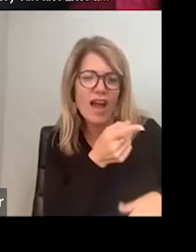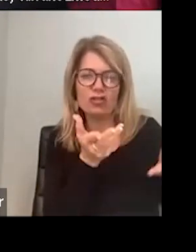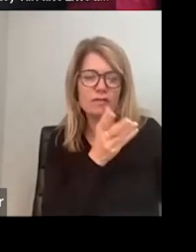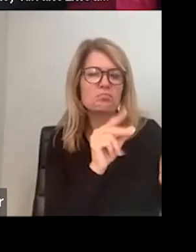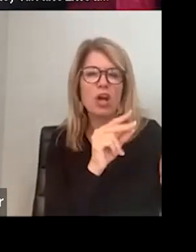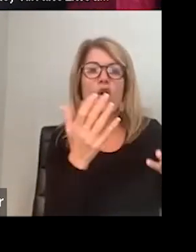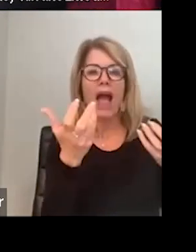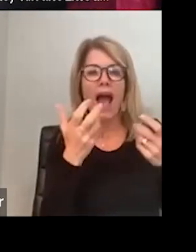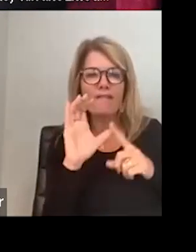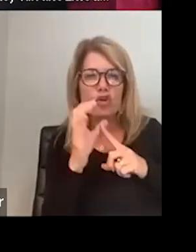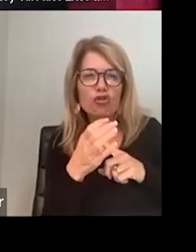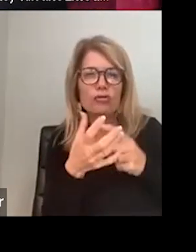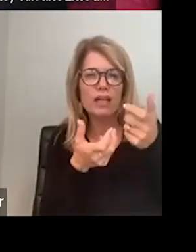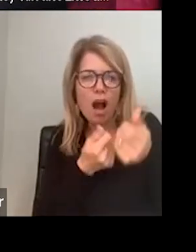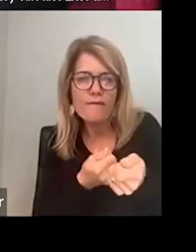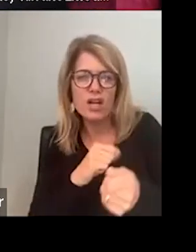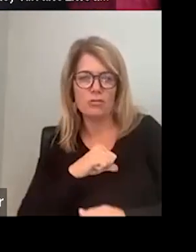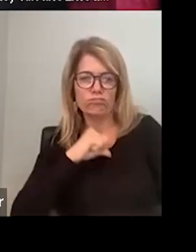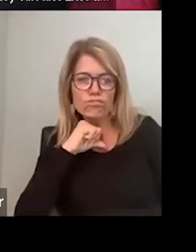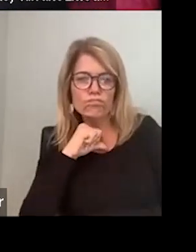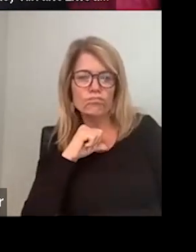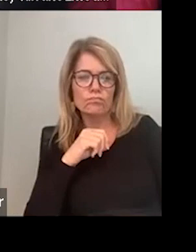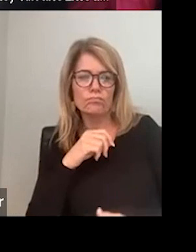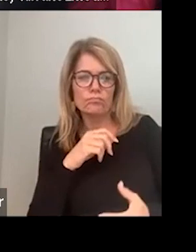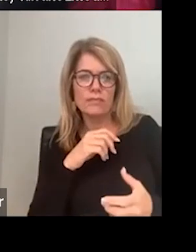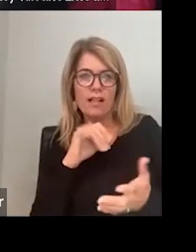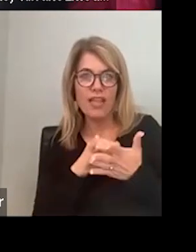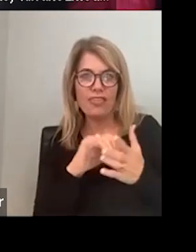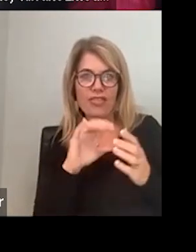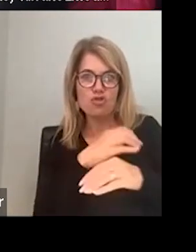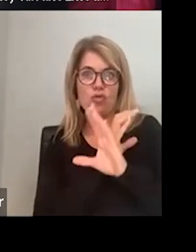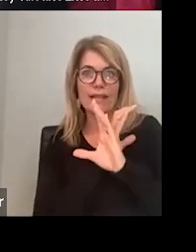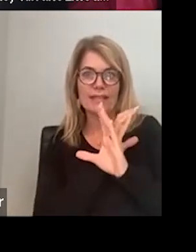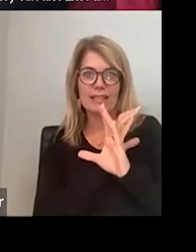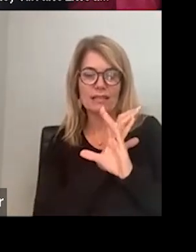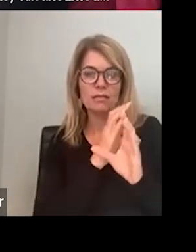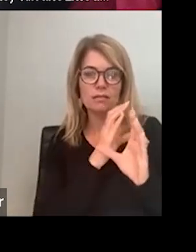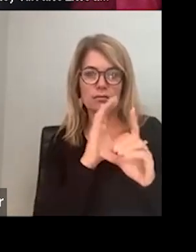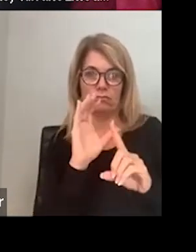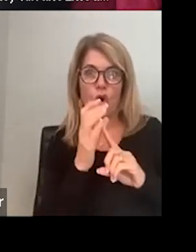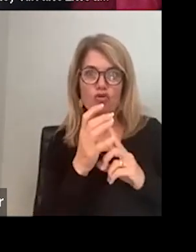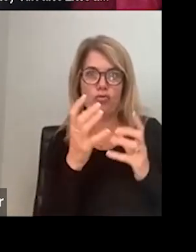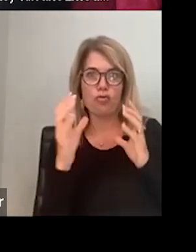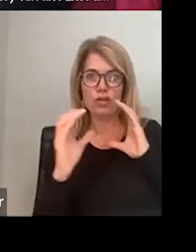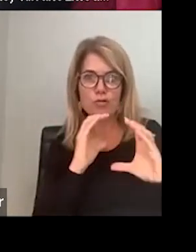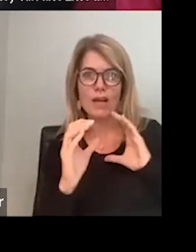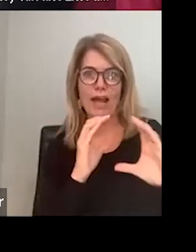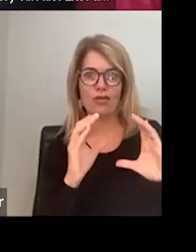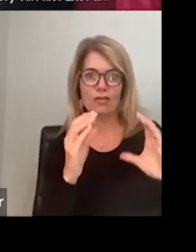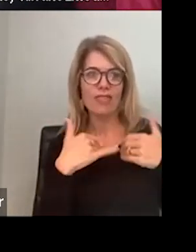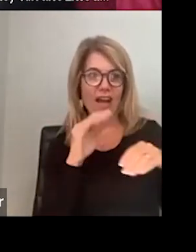culturally competent, culturally crisis counselors are showing that cultural humility, that they have crisis counselors